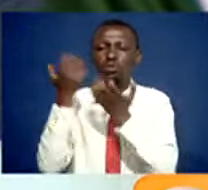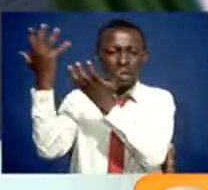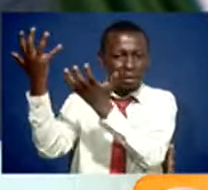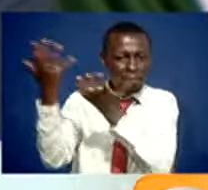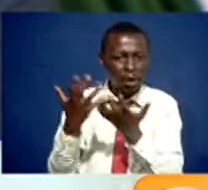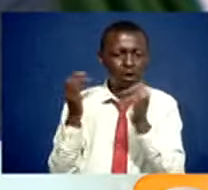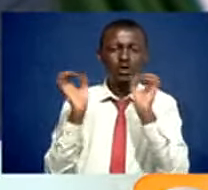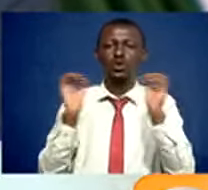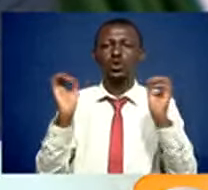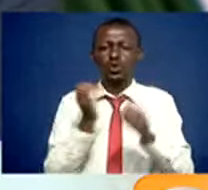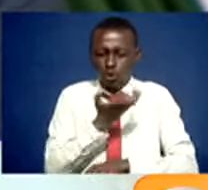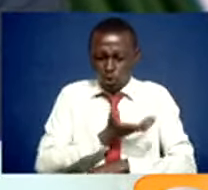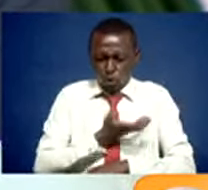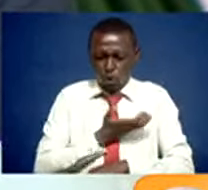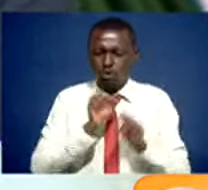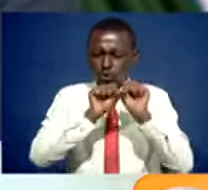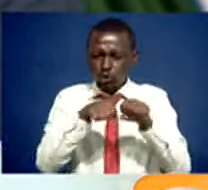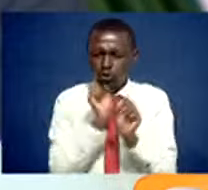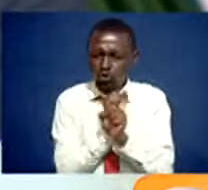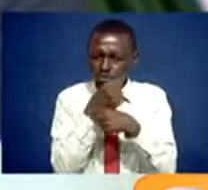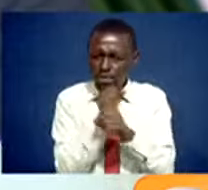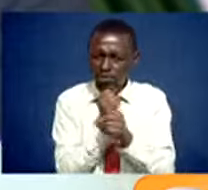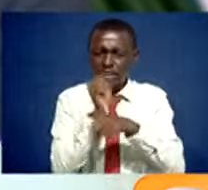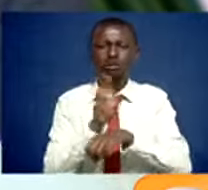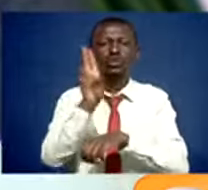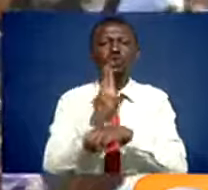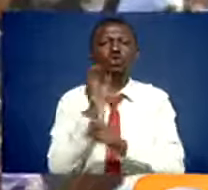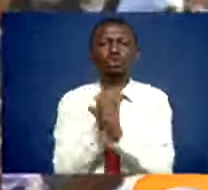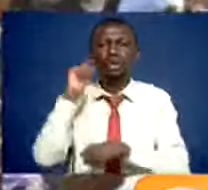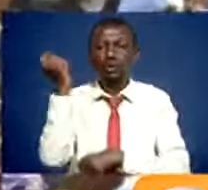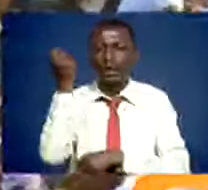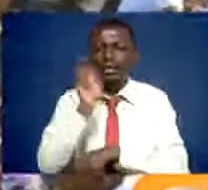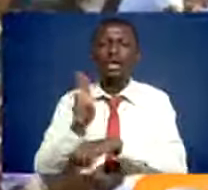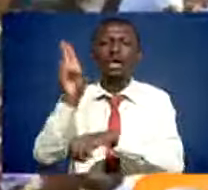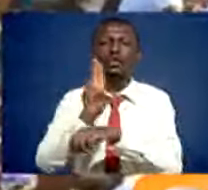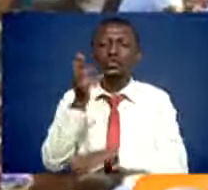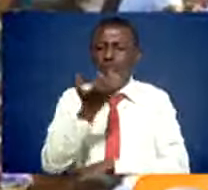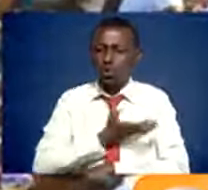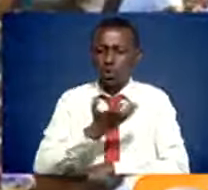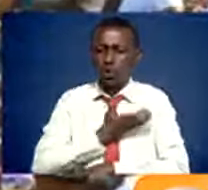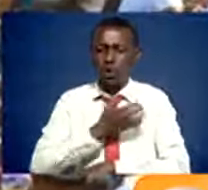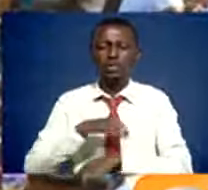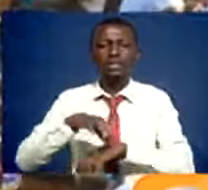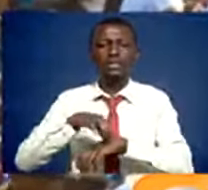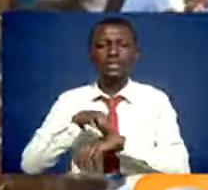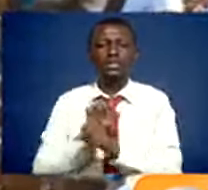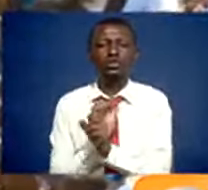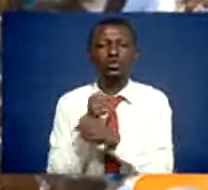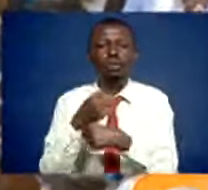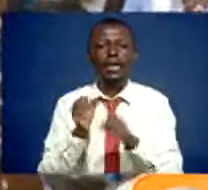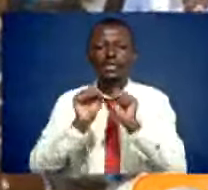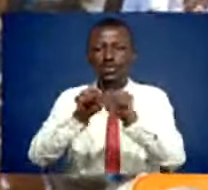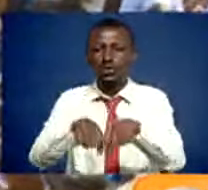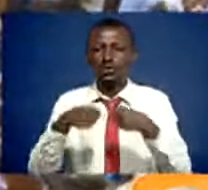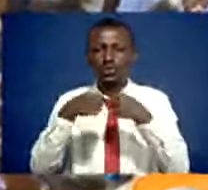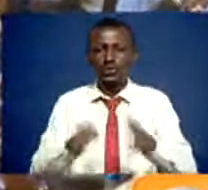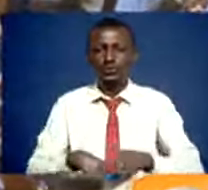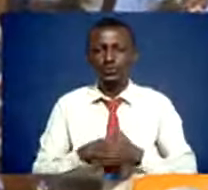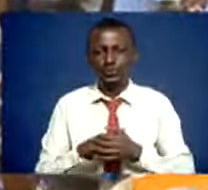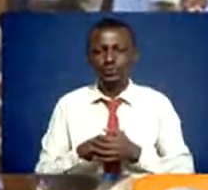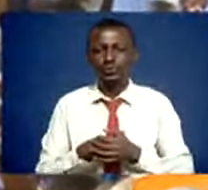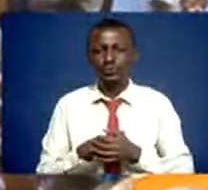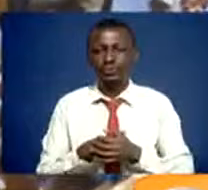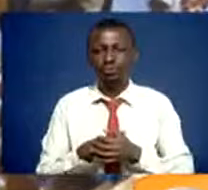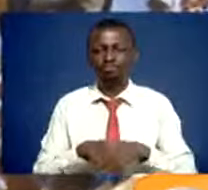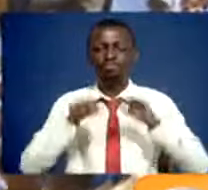wearing our own shoes, made in Kenya, using our own leather. It is essential